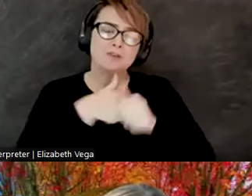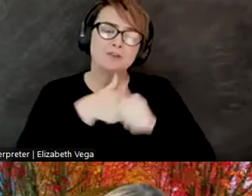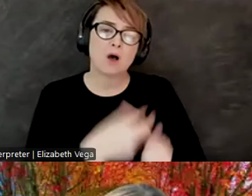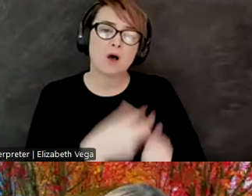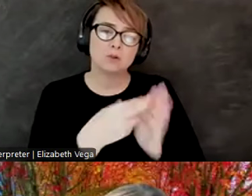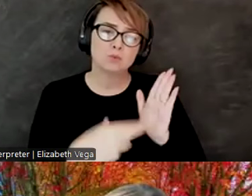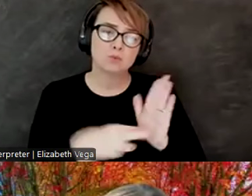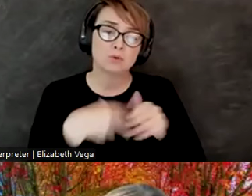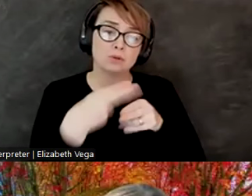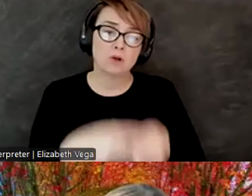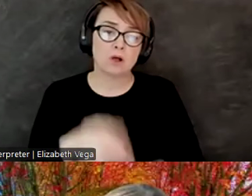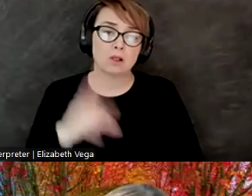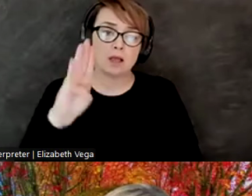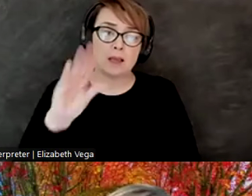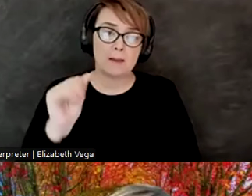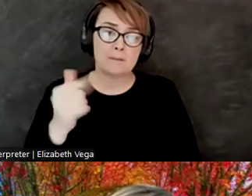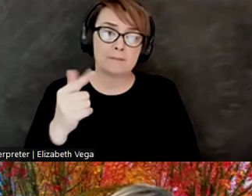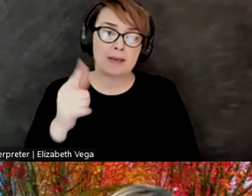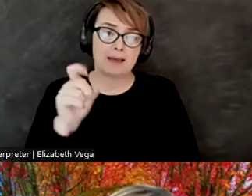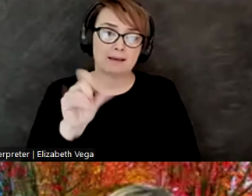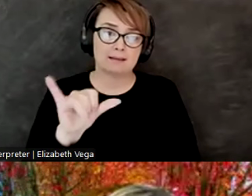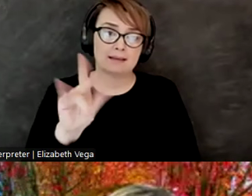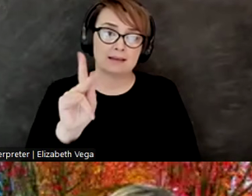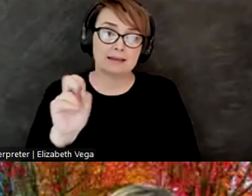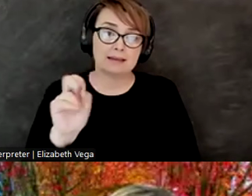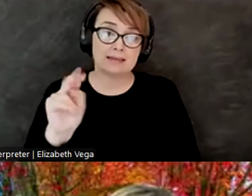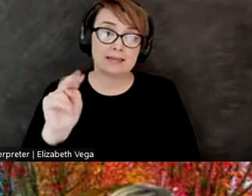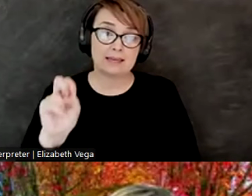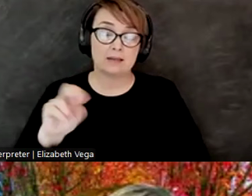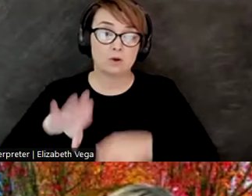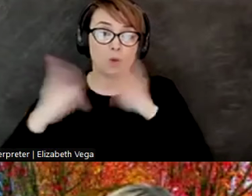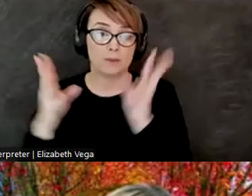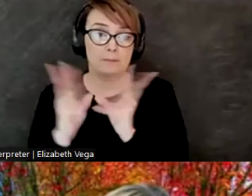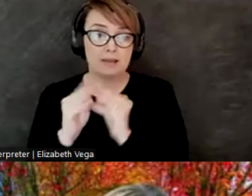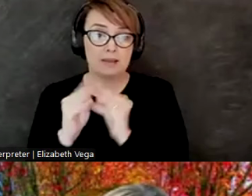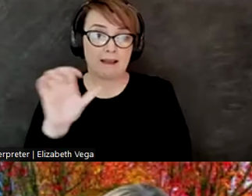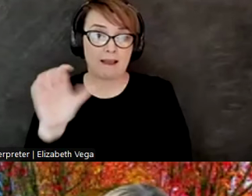Act, because this advisory committee is a public body.